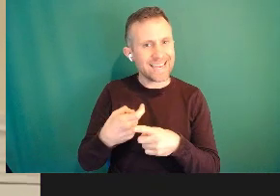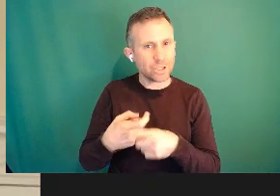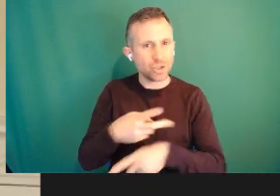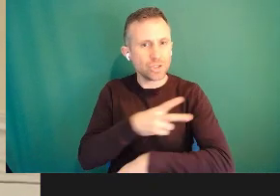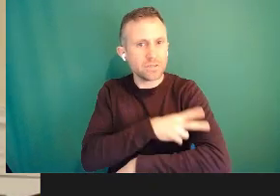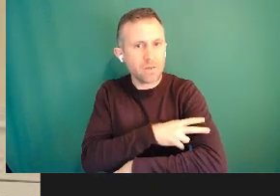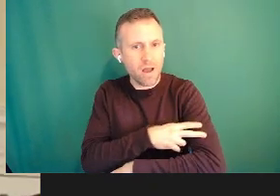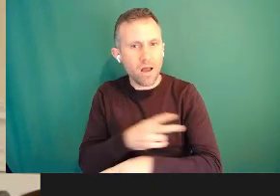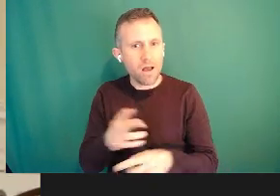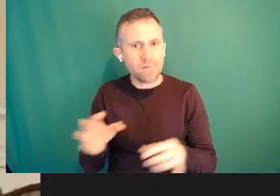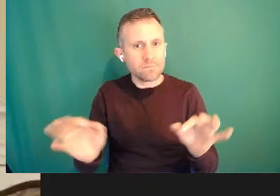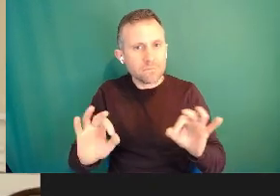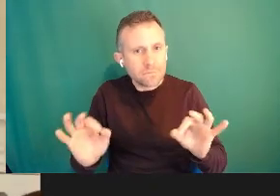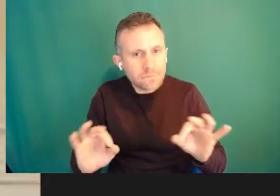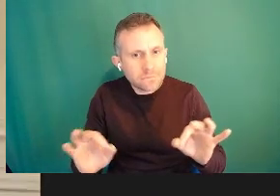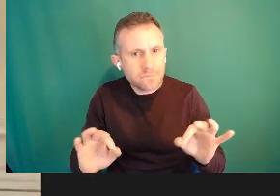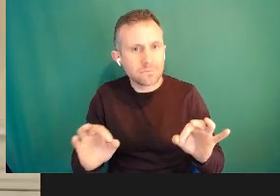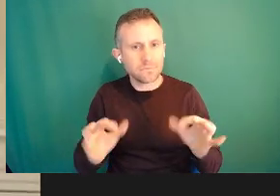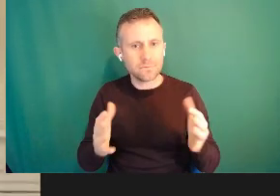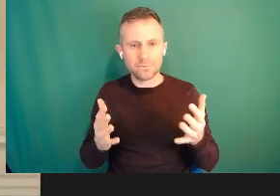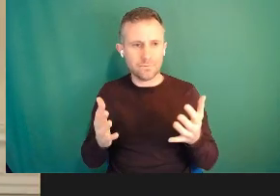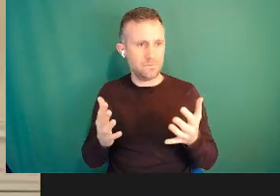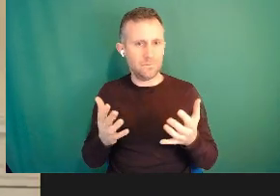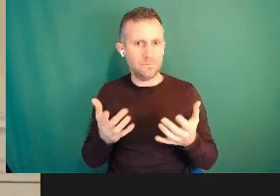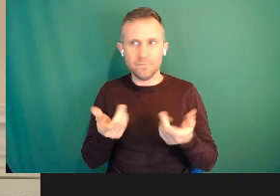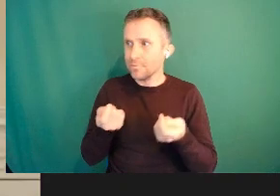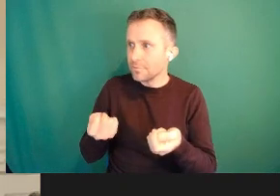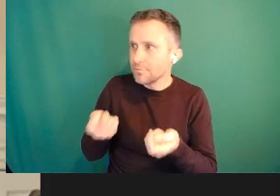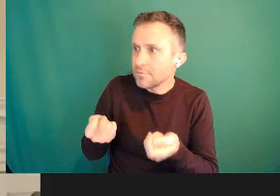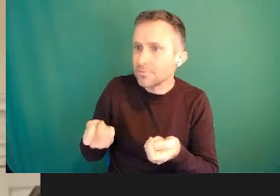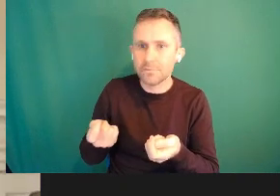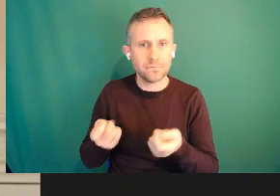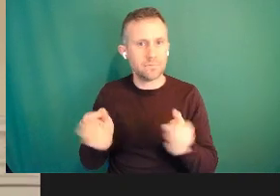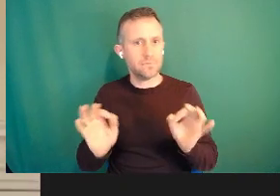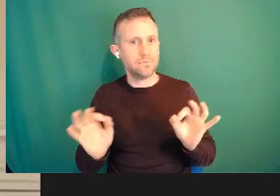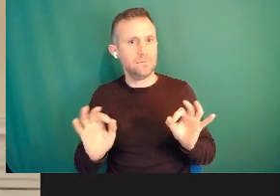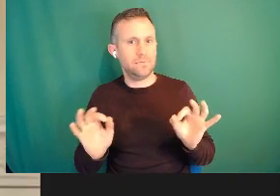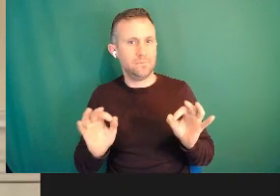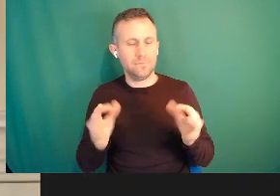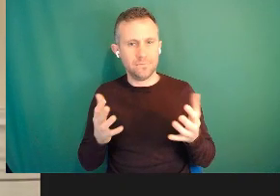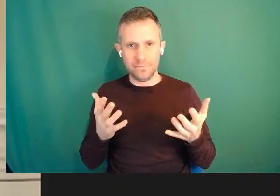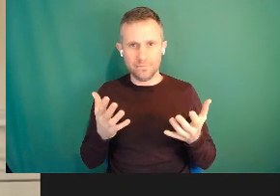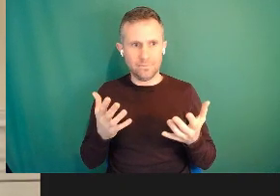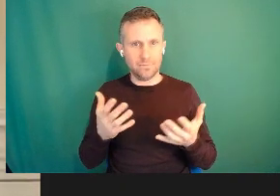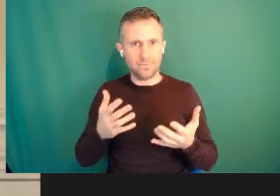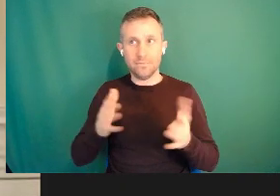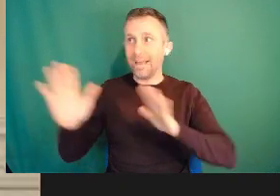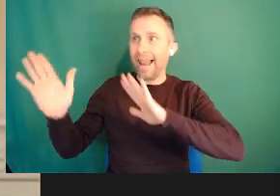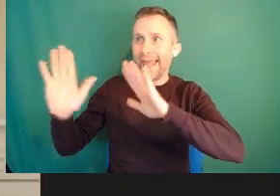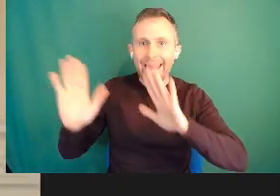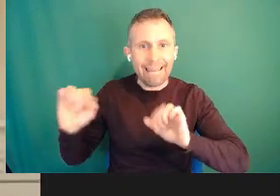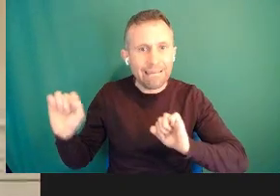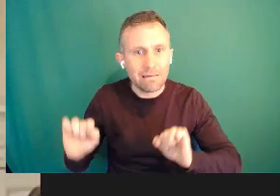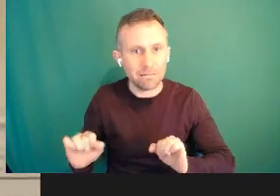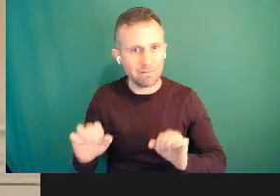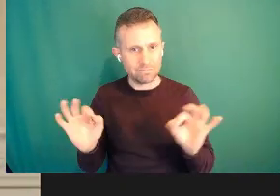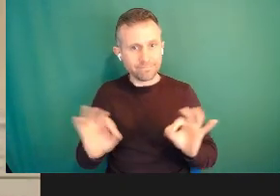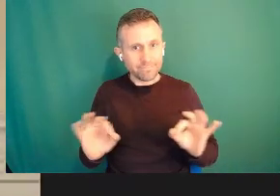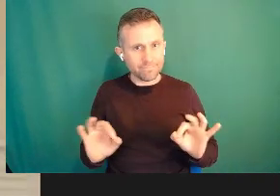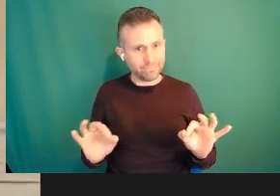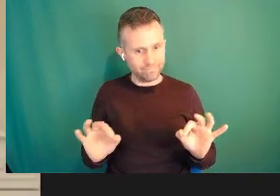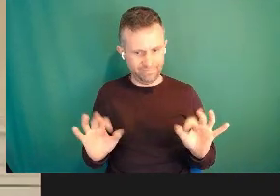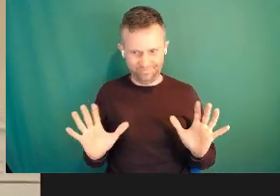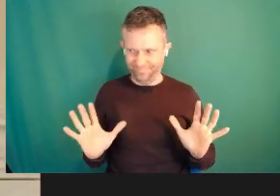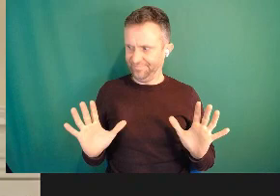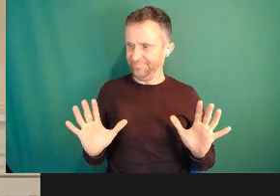huge castle, which would have been quite a shock, very different to what she was used to. Then he turned off the electricity, so it would have been just